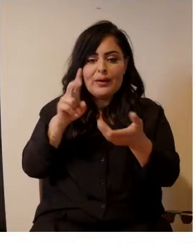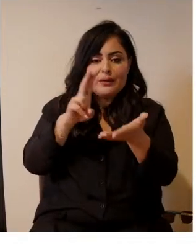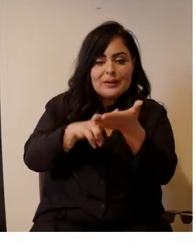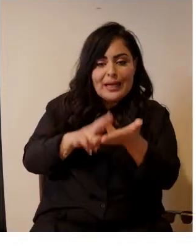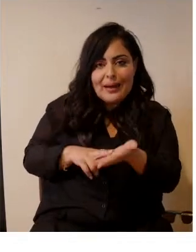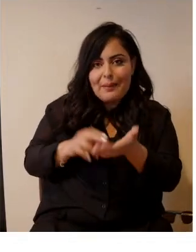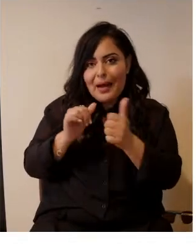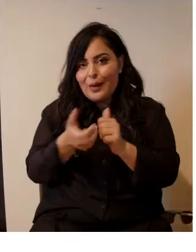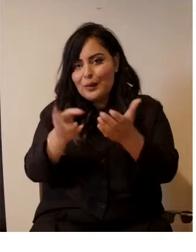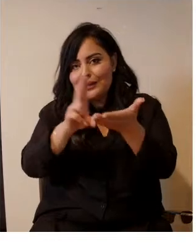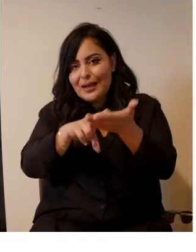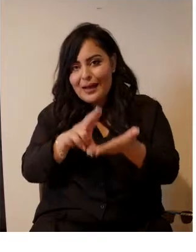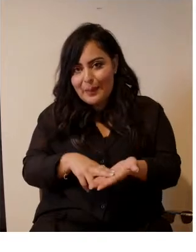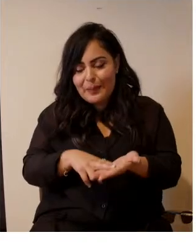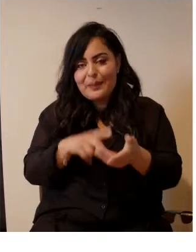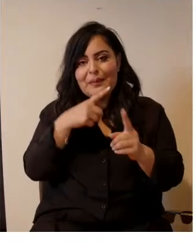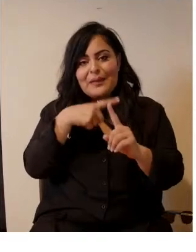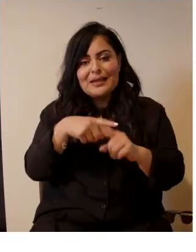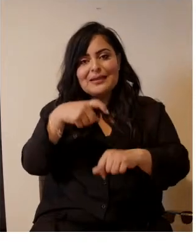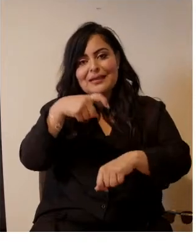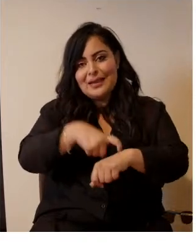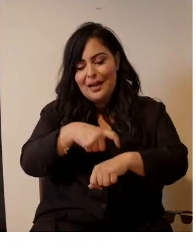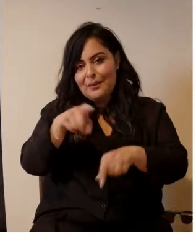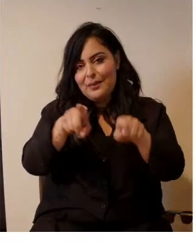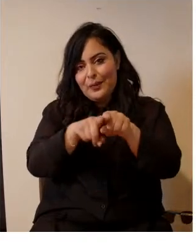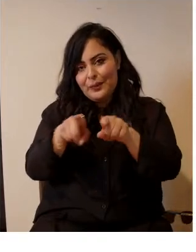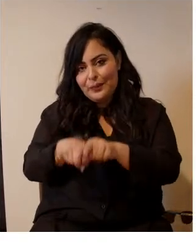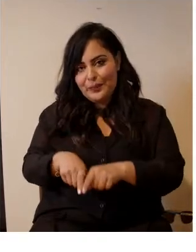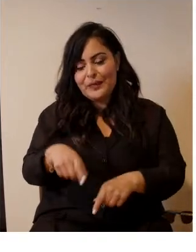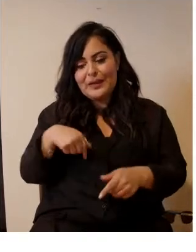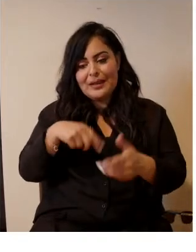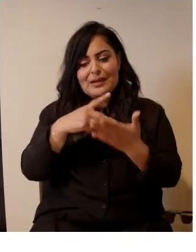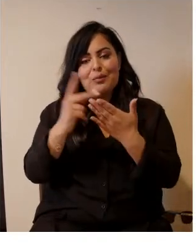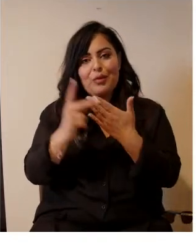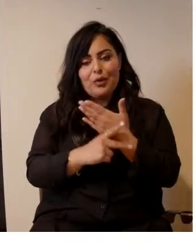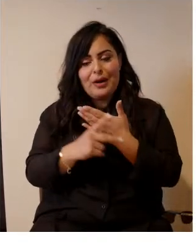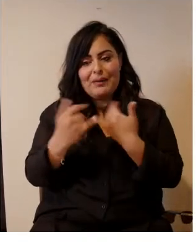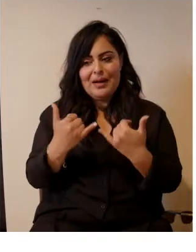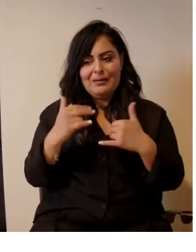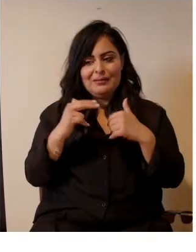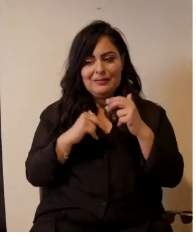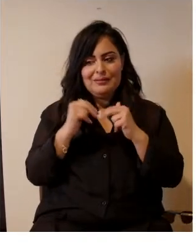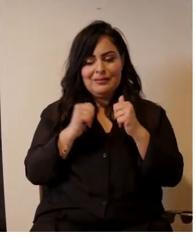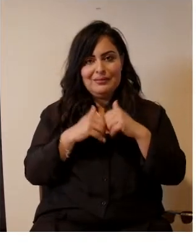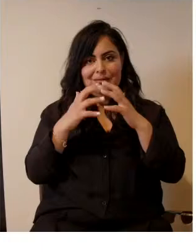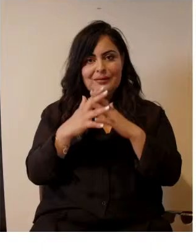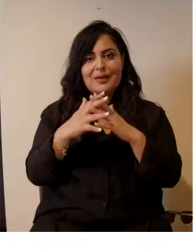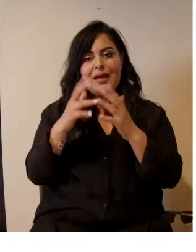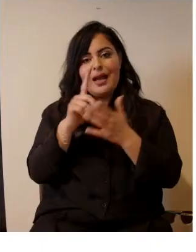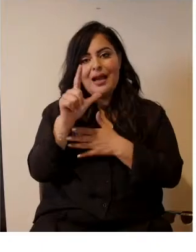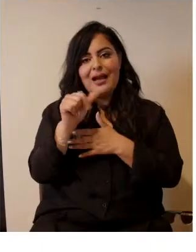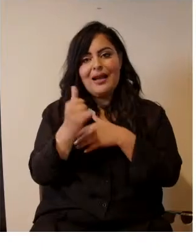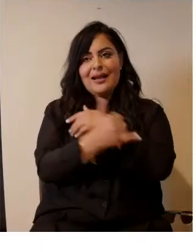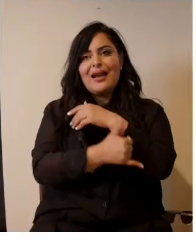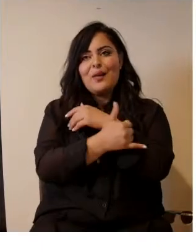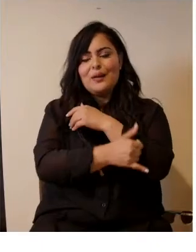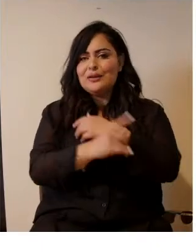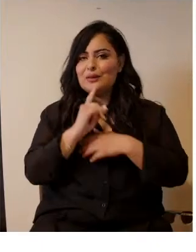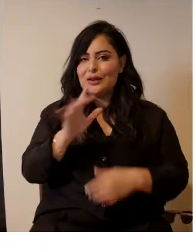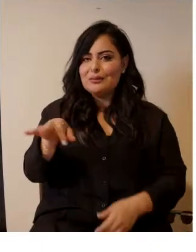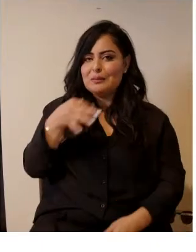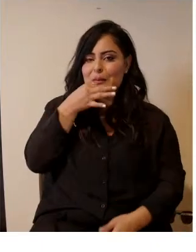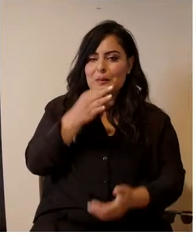up, and also the timing of it as we put this program together. Unfortunately, LA County has gotten pretty good at this because